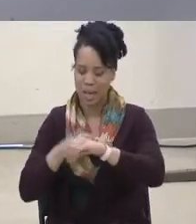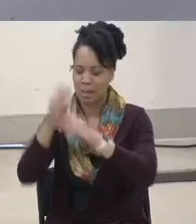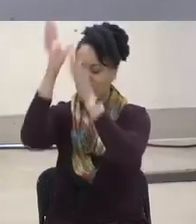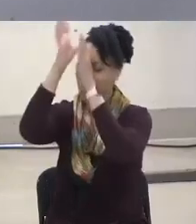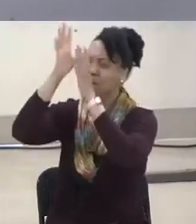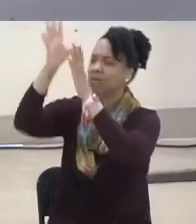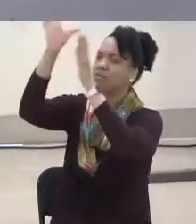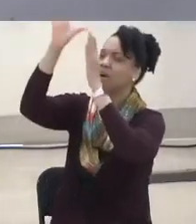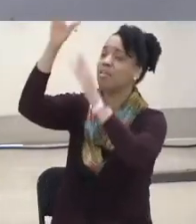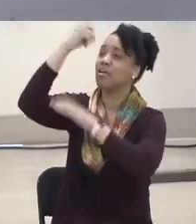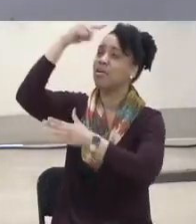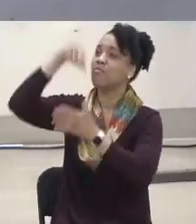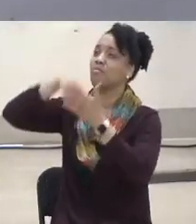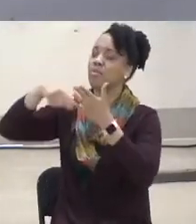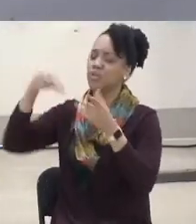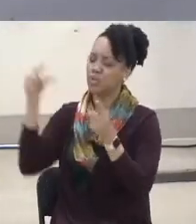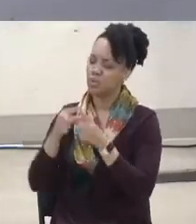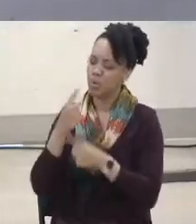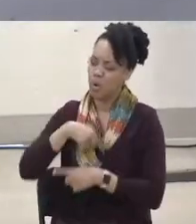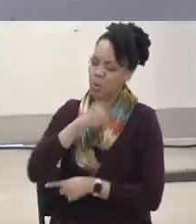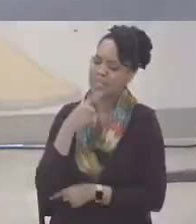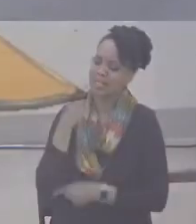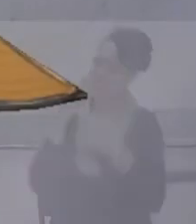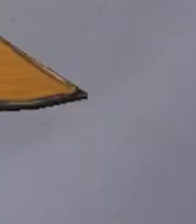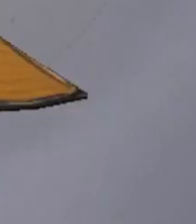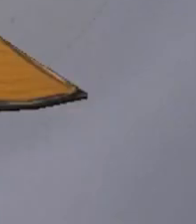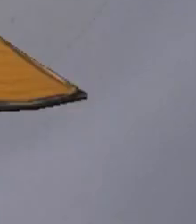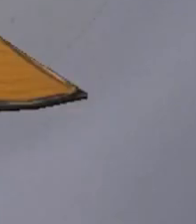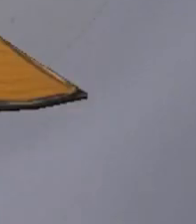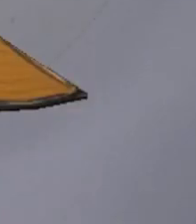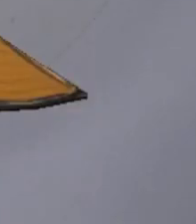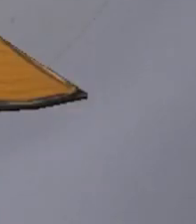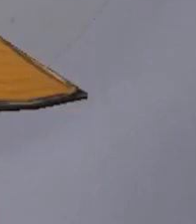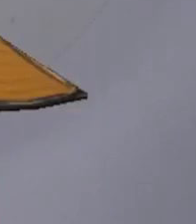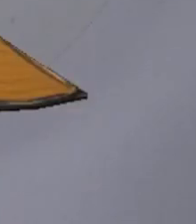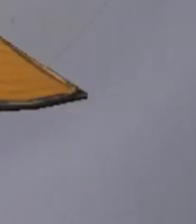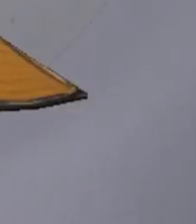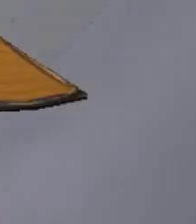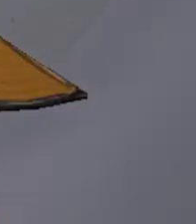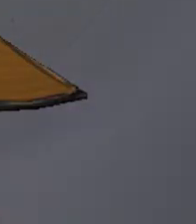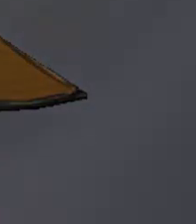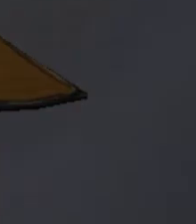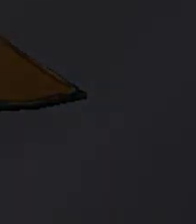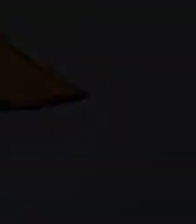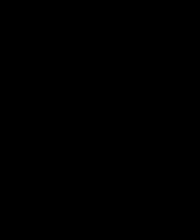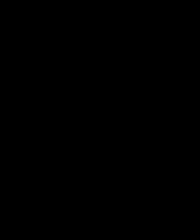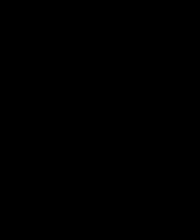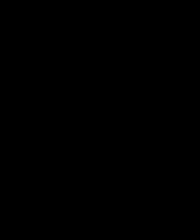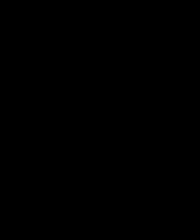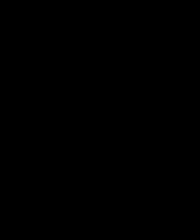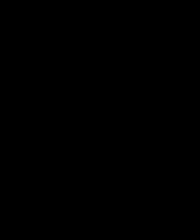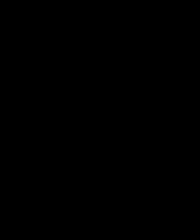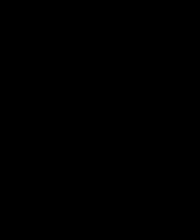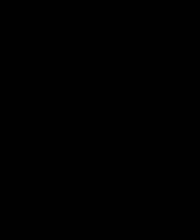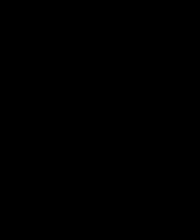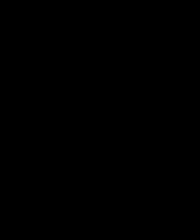Padre, for this word we say thank you. por esta palabra decimos gracias. In Jesus' name. En el nombre de Jesús.